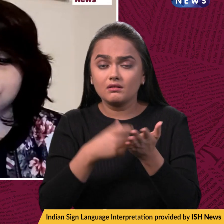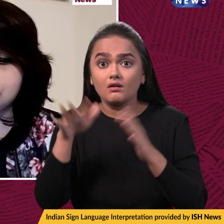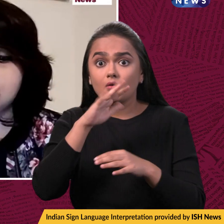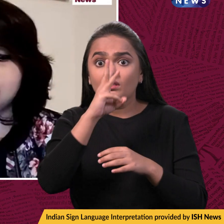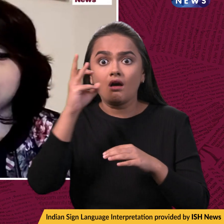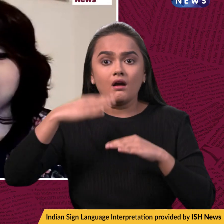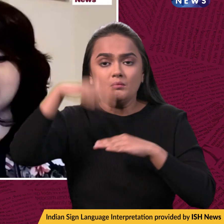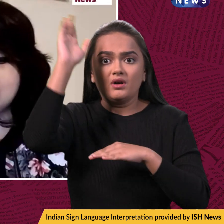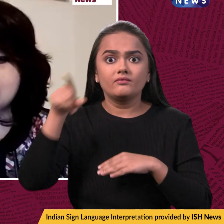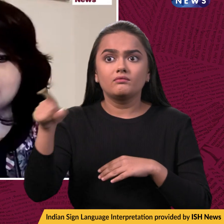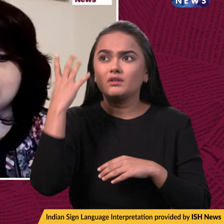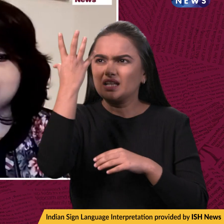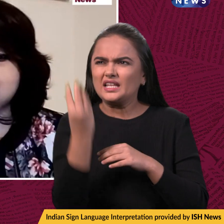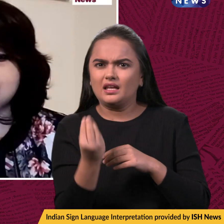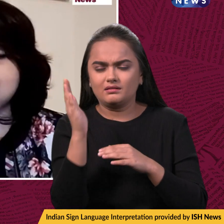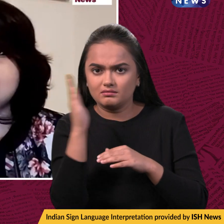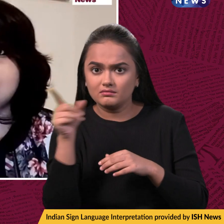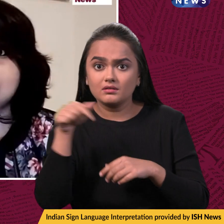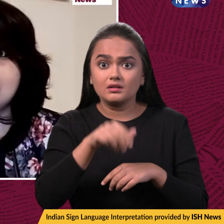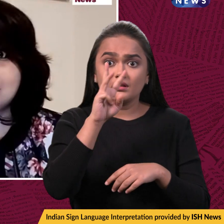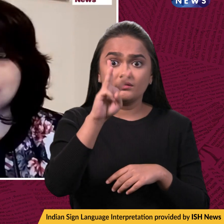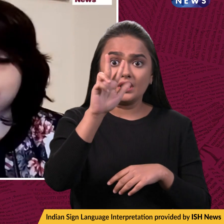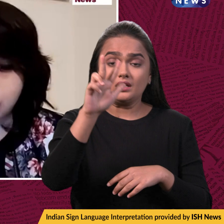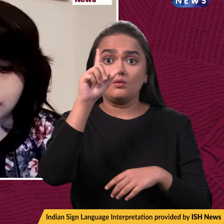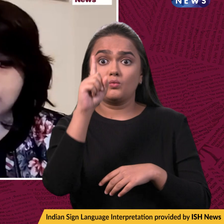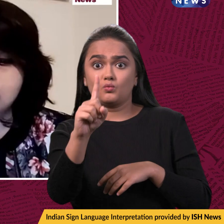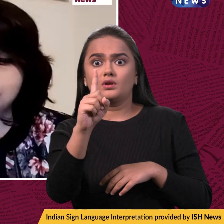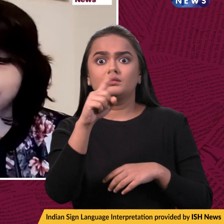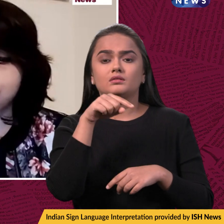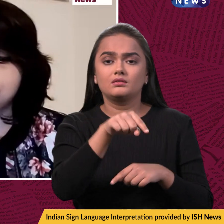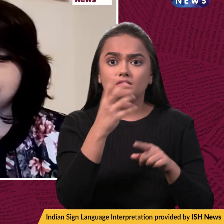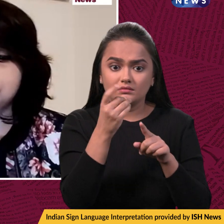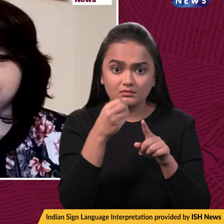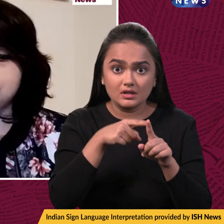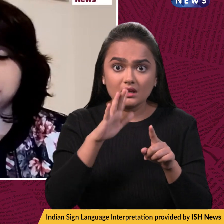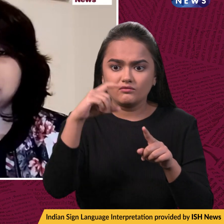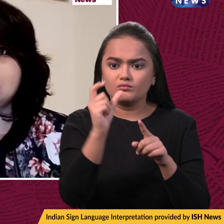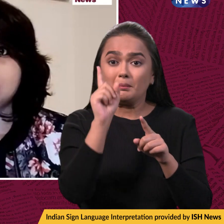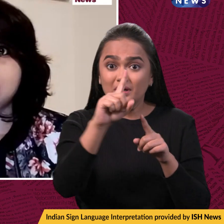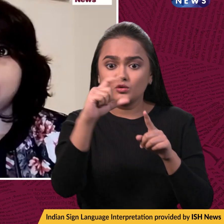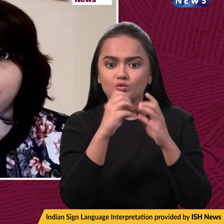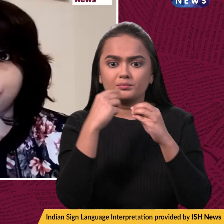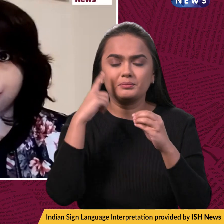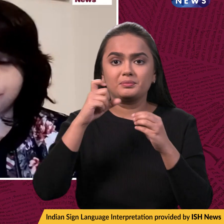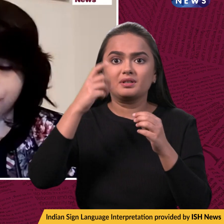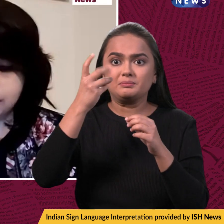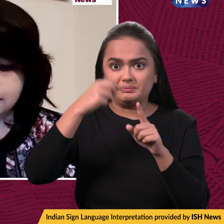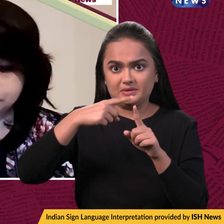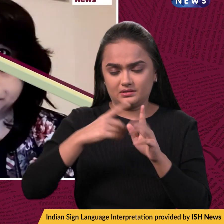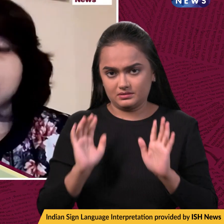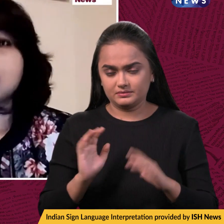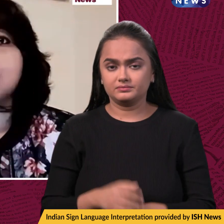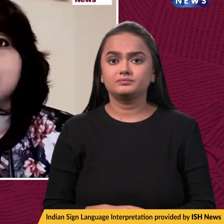crossed the 300 mark around midnight and stood at 381 micrograms per cubic meter on